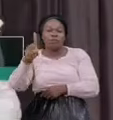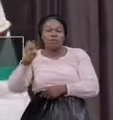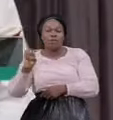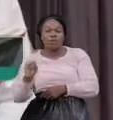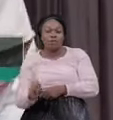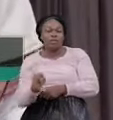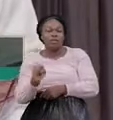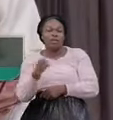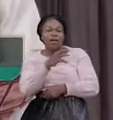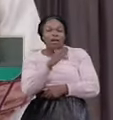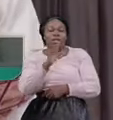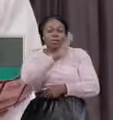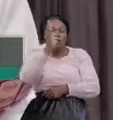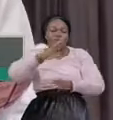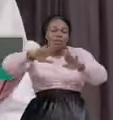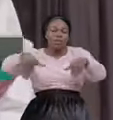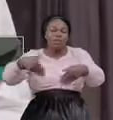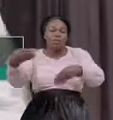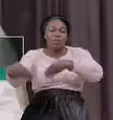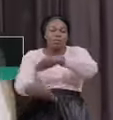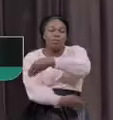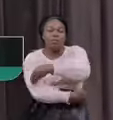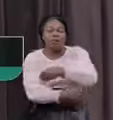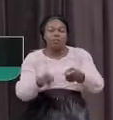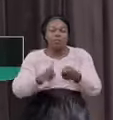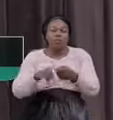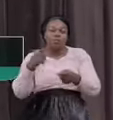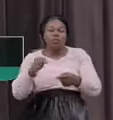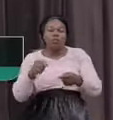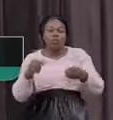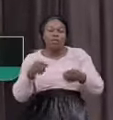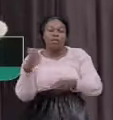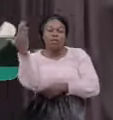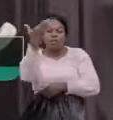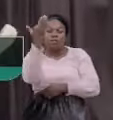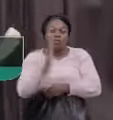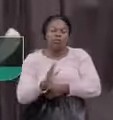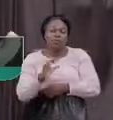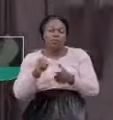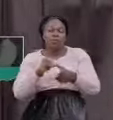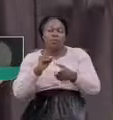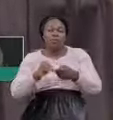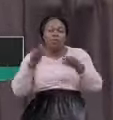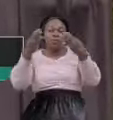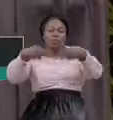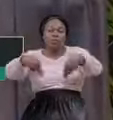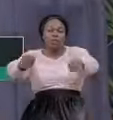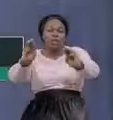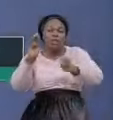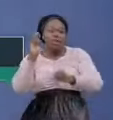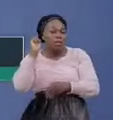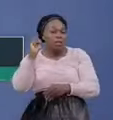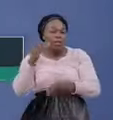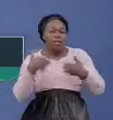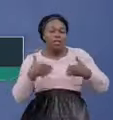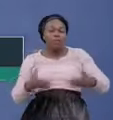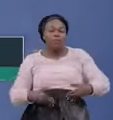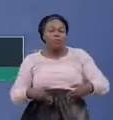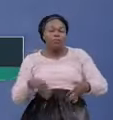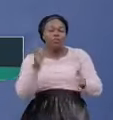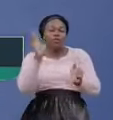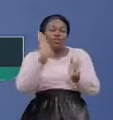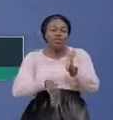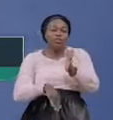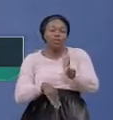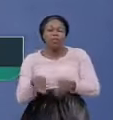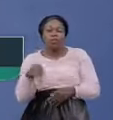bribe to lecturers or sell my body cheaply in order to obtain a good grade. As a student